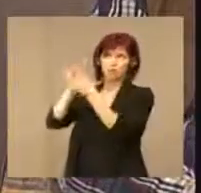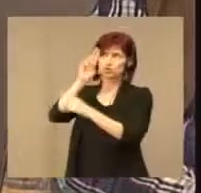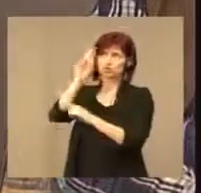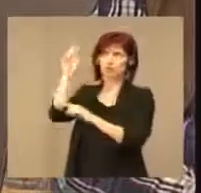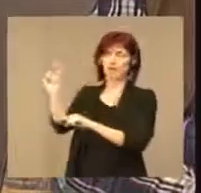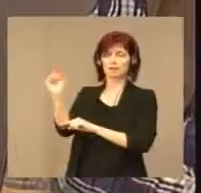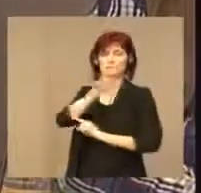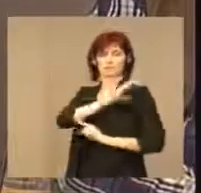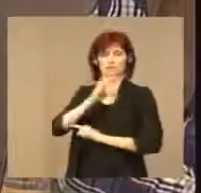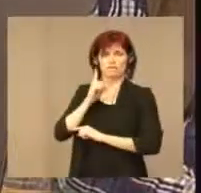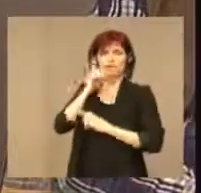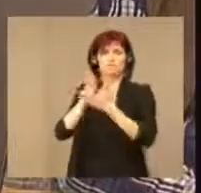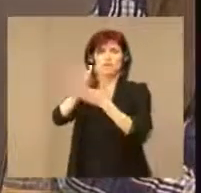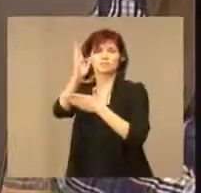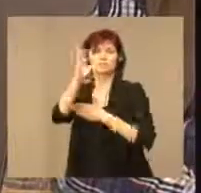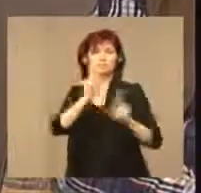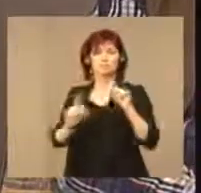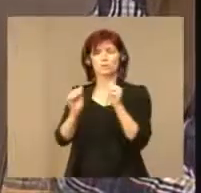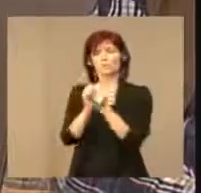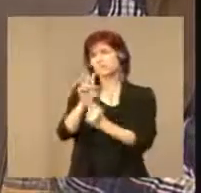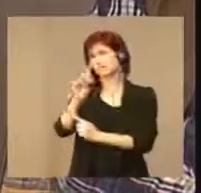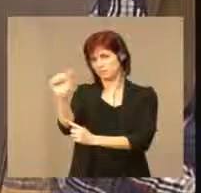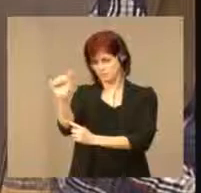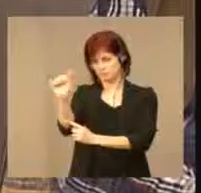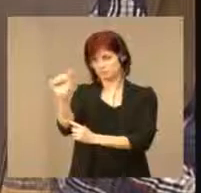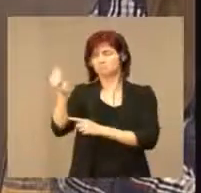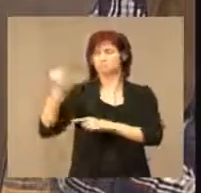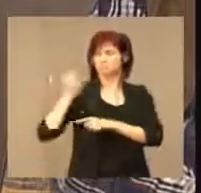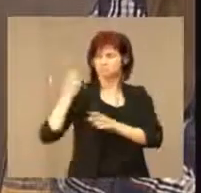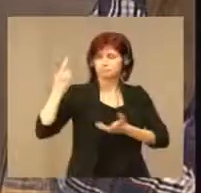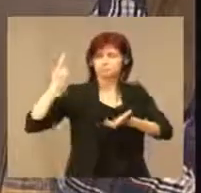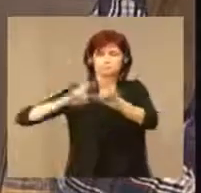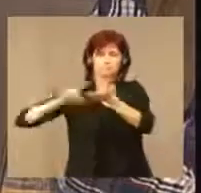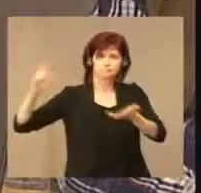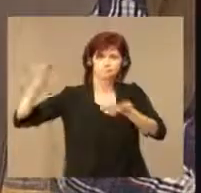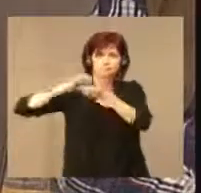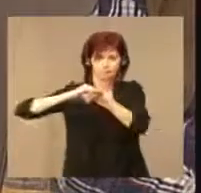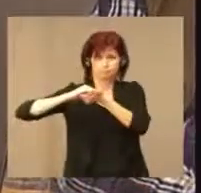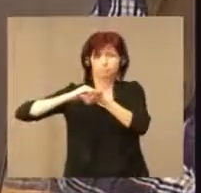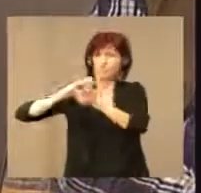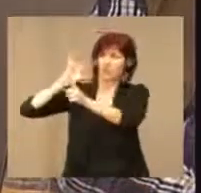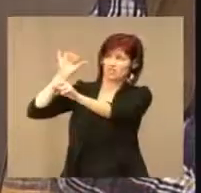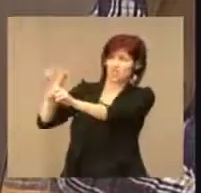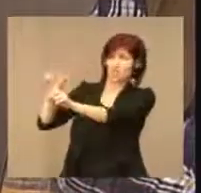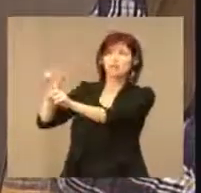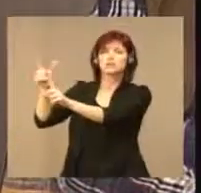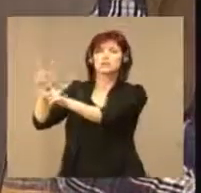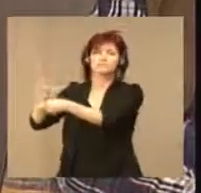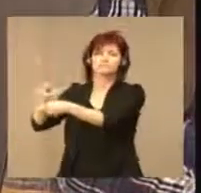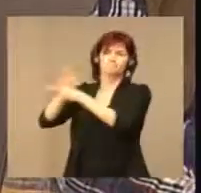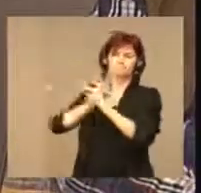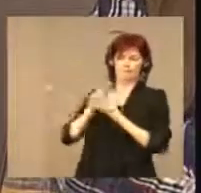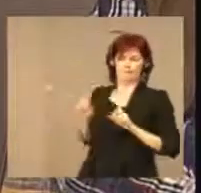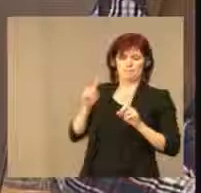the Rights of Persons with Disabilities. We adopted that convention in